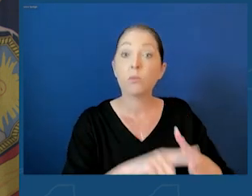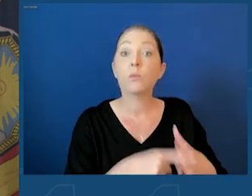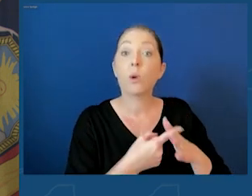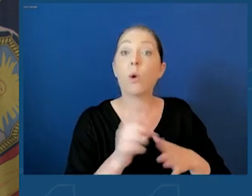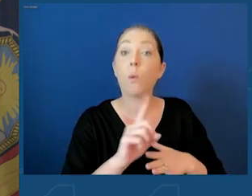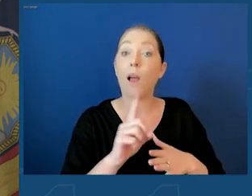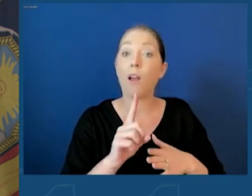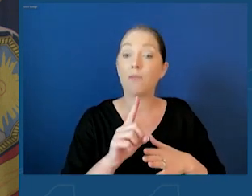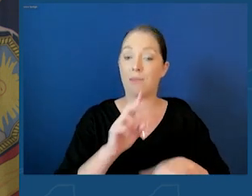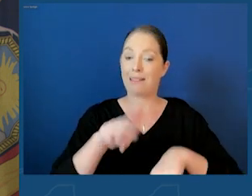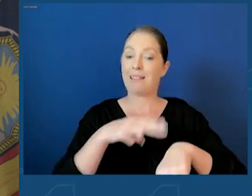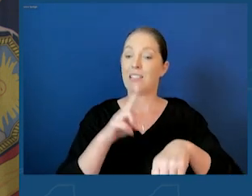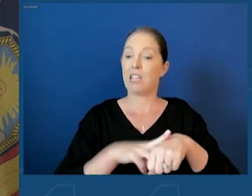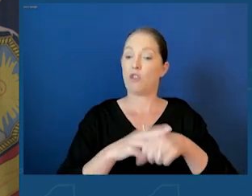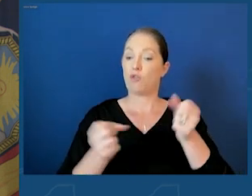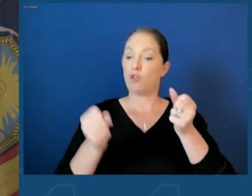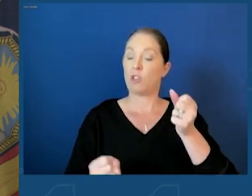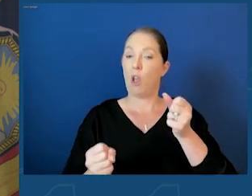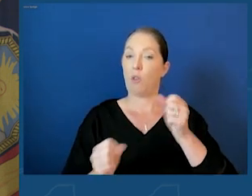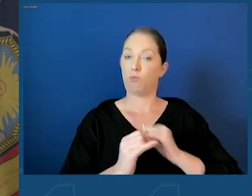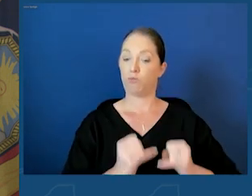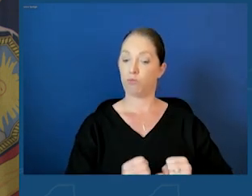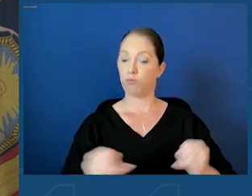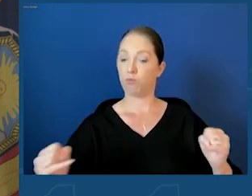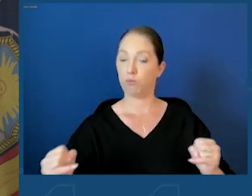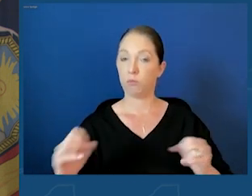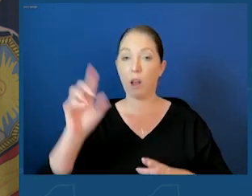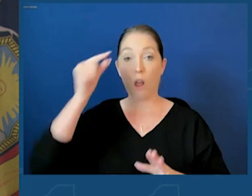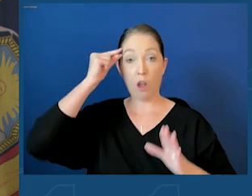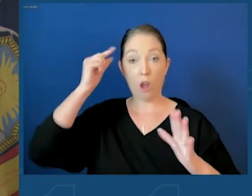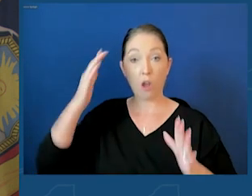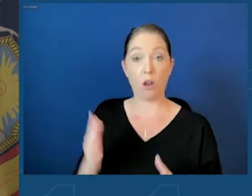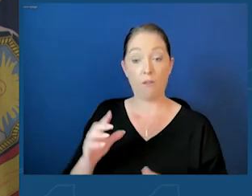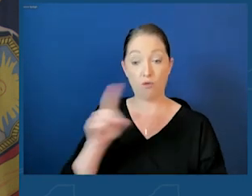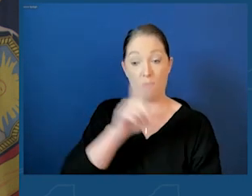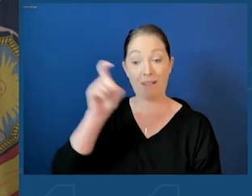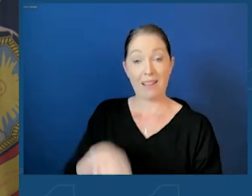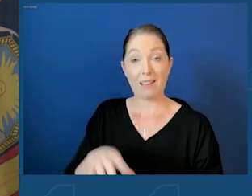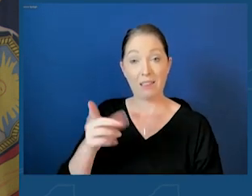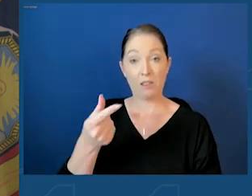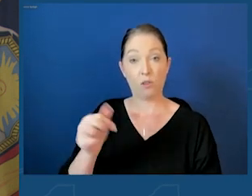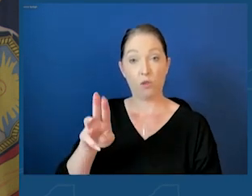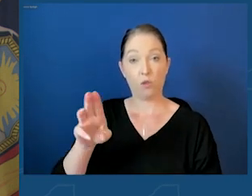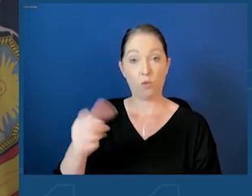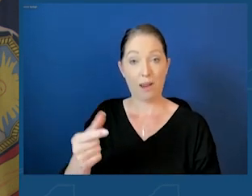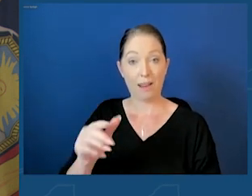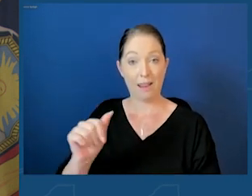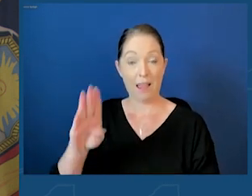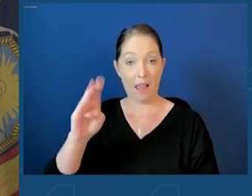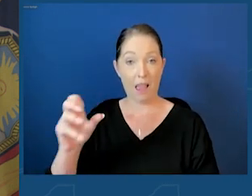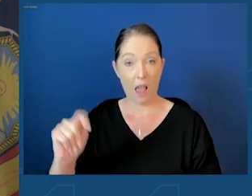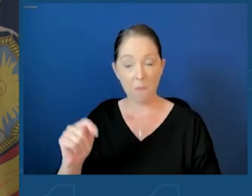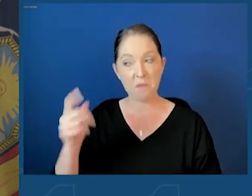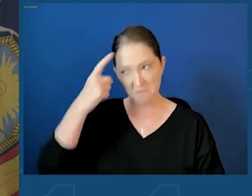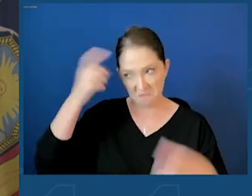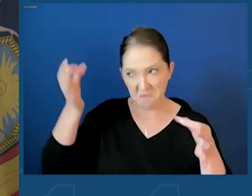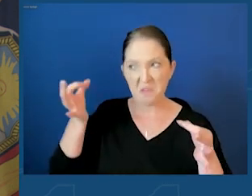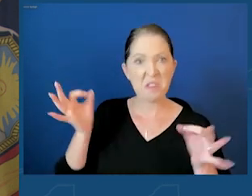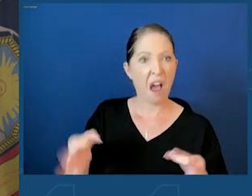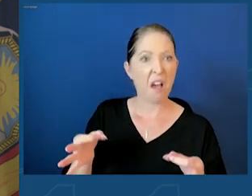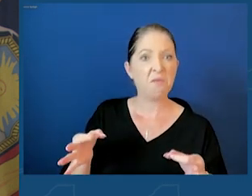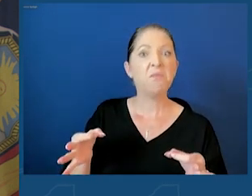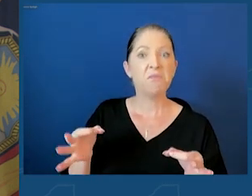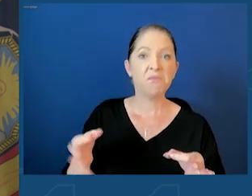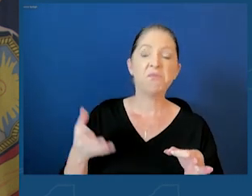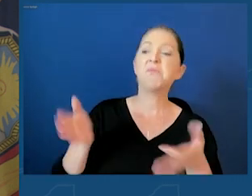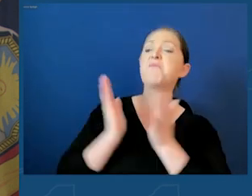border when Governor of Texas, Greg Abbott, made the despicable decision to load migrants onto buses and ship them